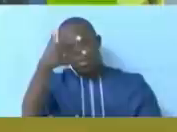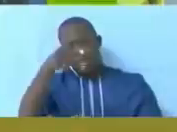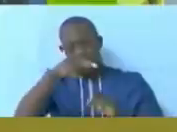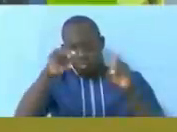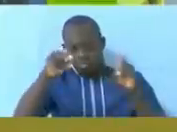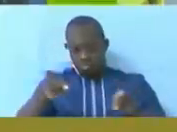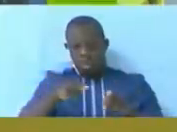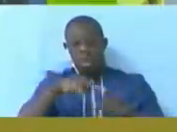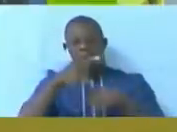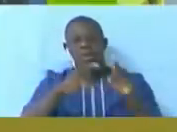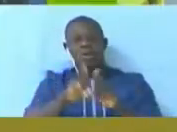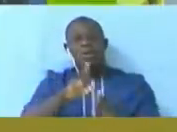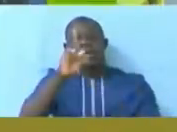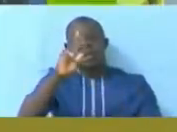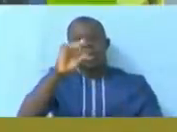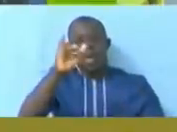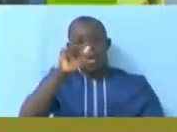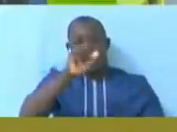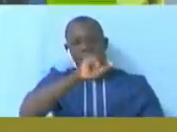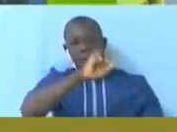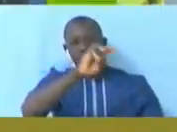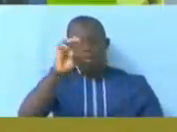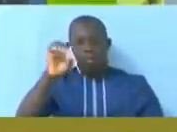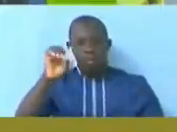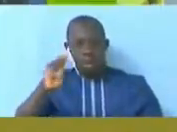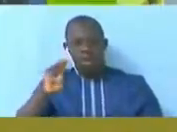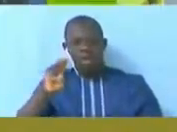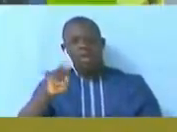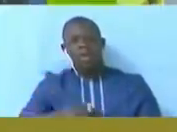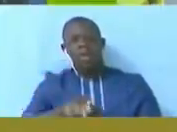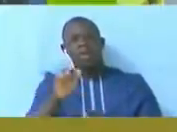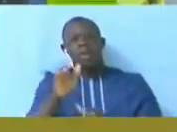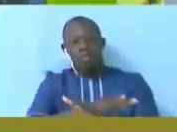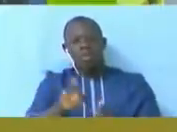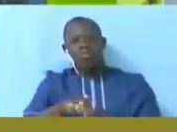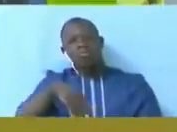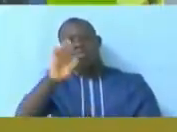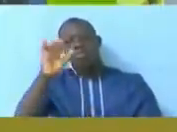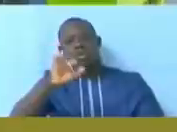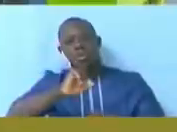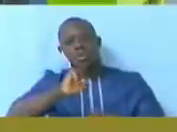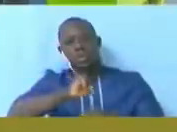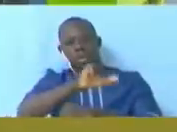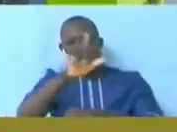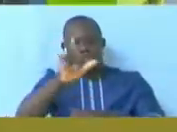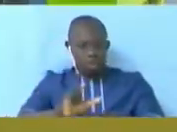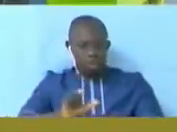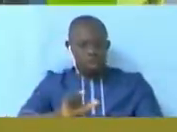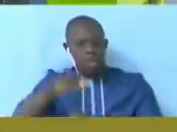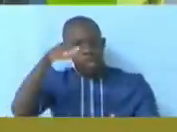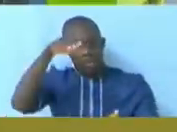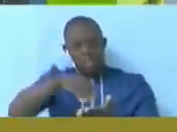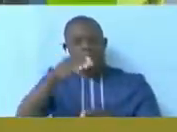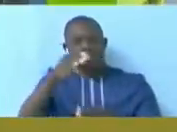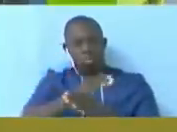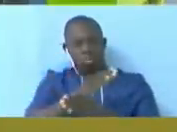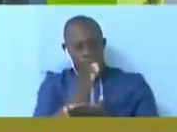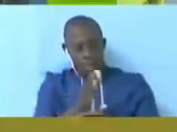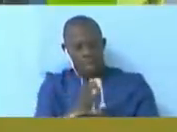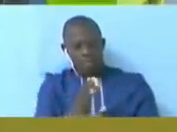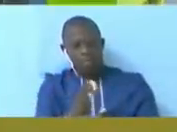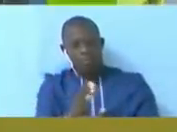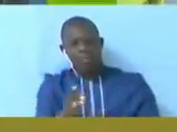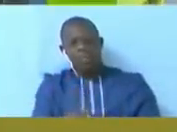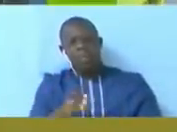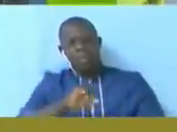I will sang. And say. In fact, he went to Freetown. Another Freetown. He didn't buy the diamonds here in the Gambia.